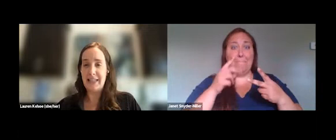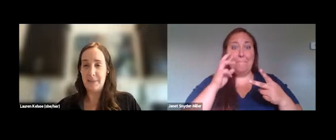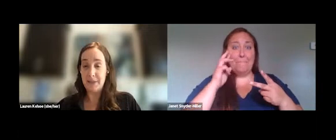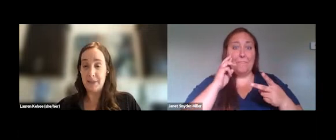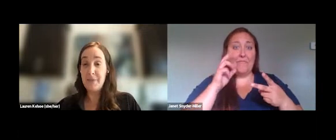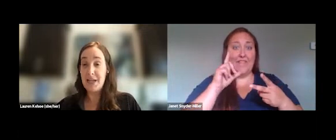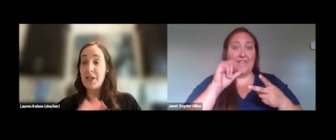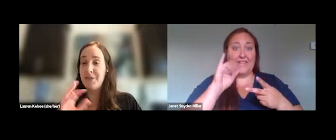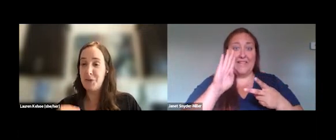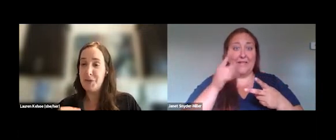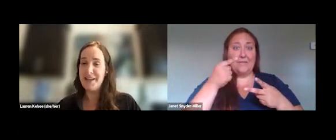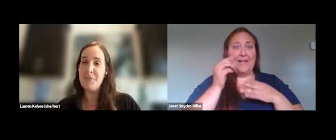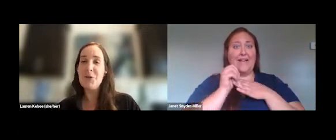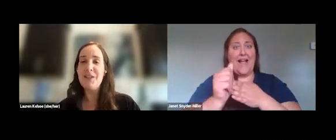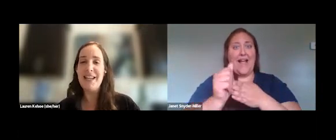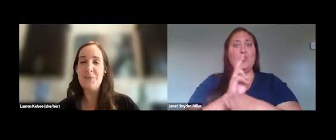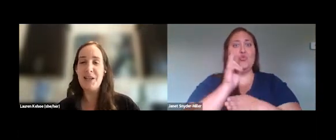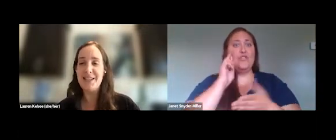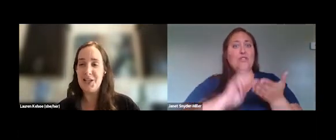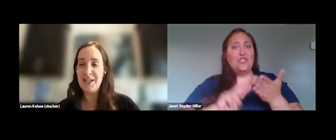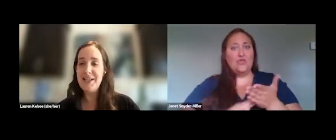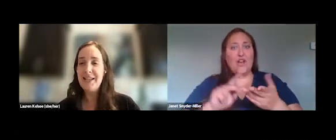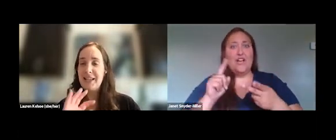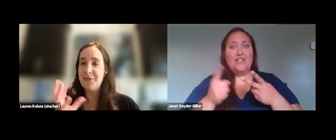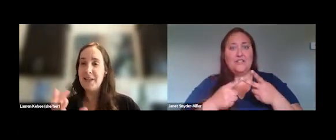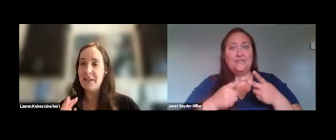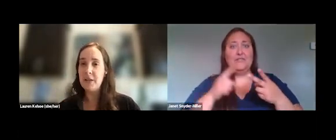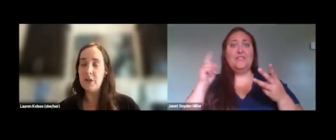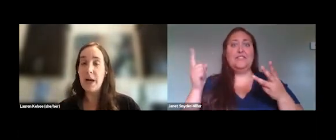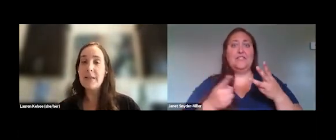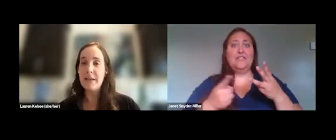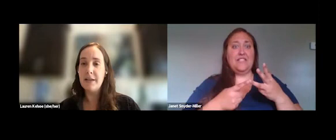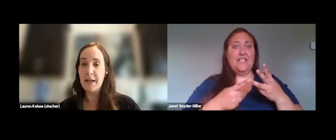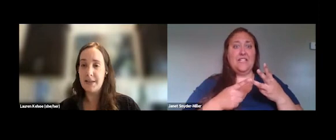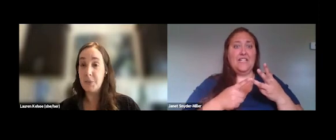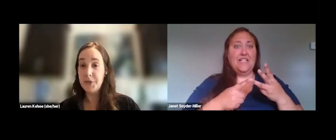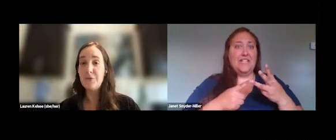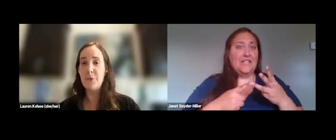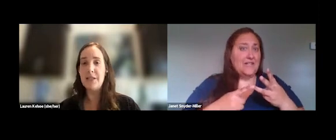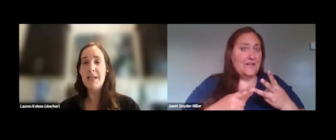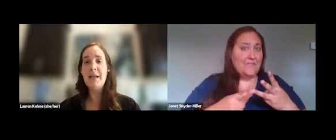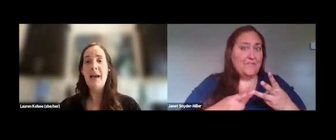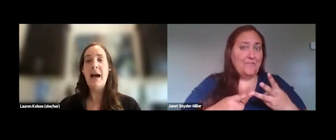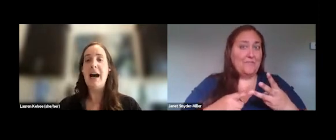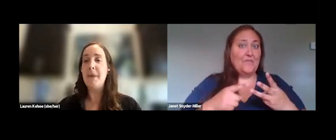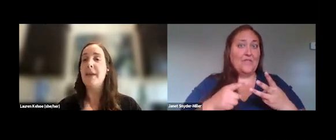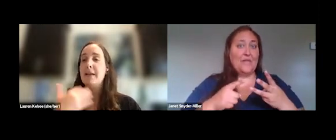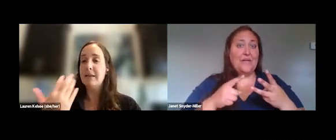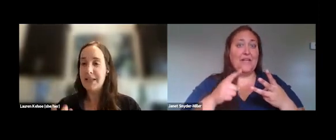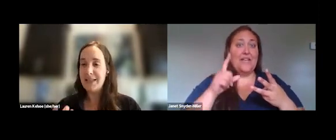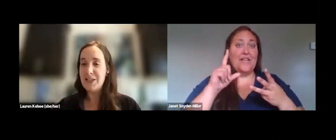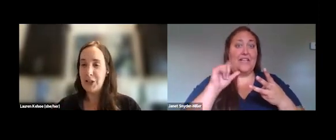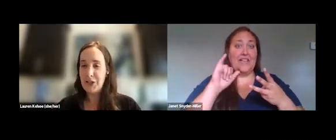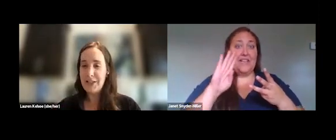LibGuides accessibility remediation will be the bulk of today's presentation, kind of the nuance and the nuts and bolts of what we did, and